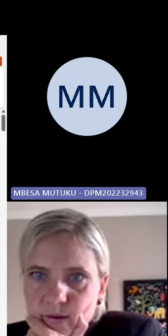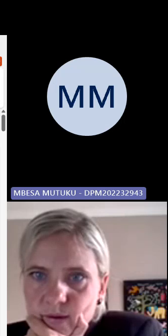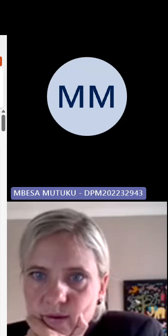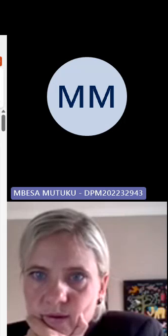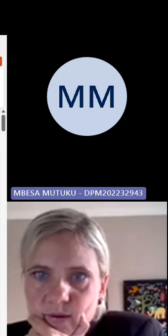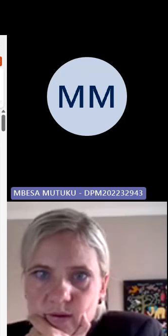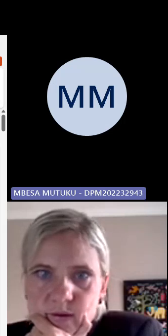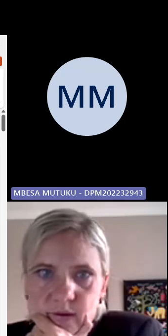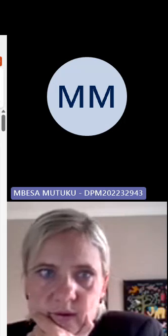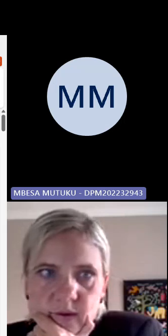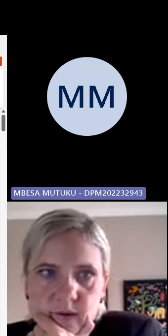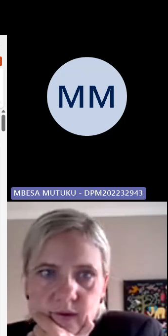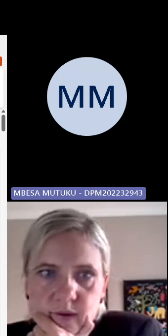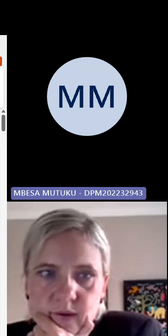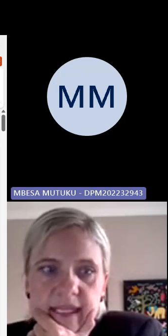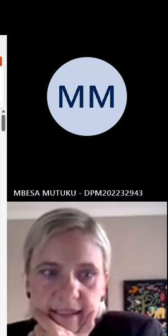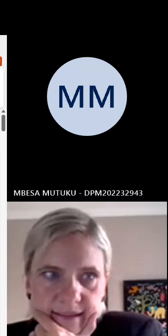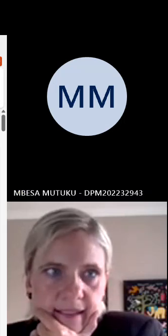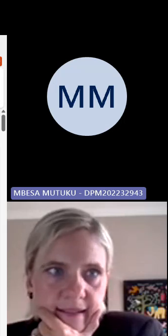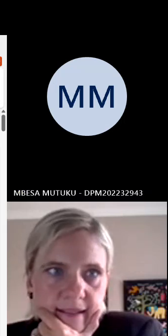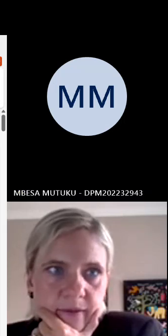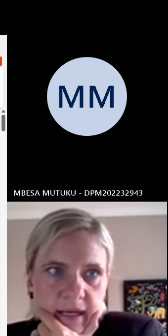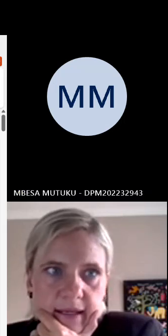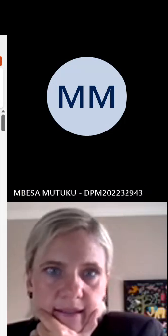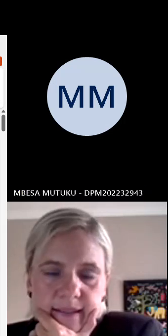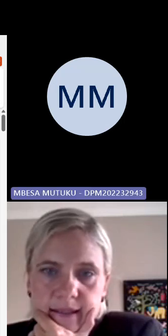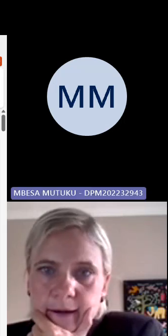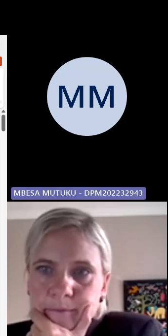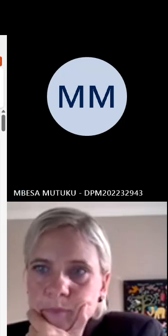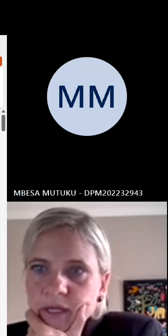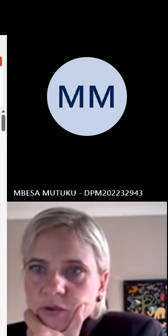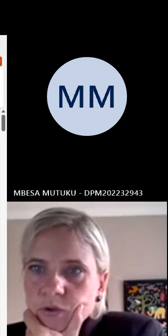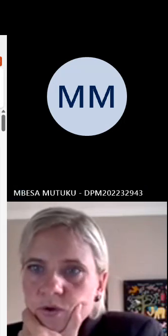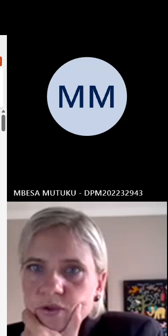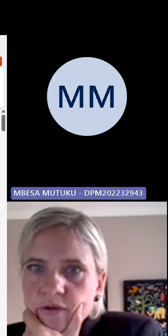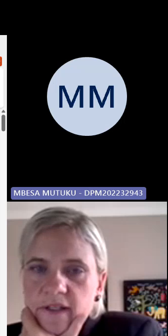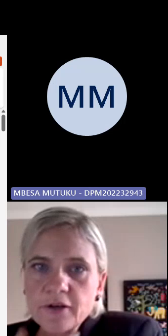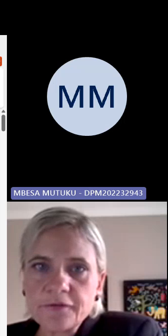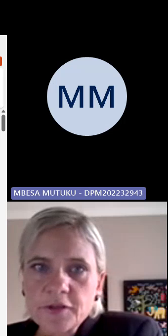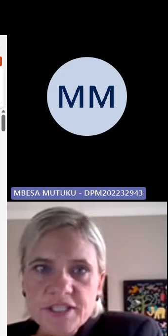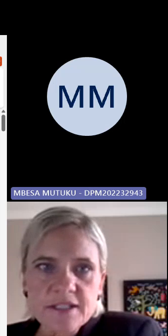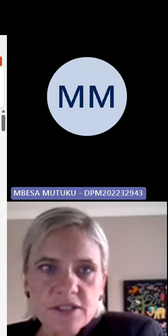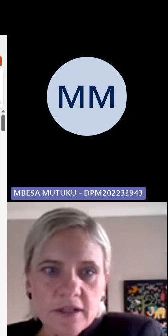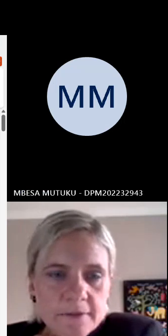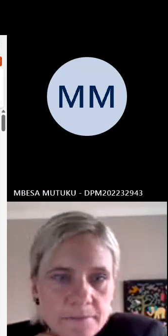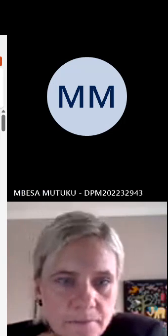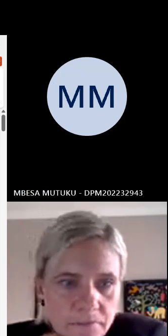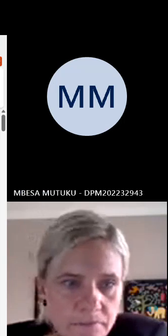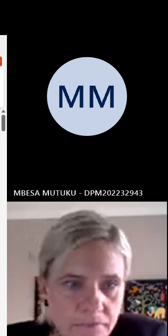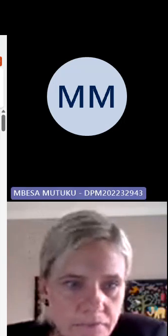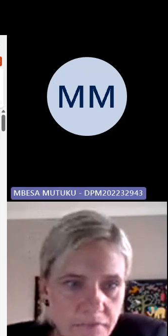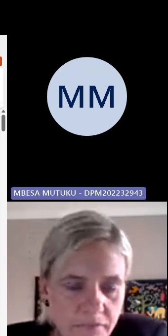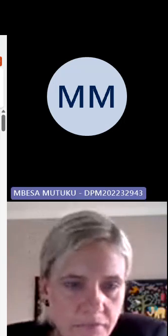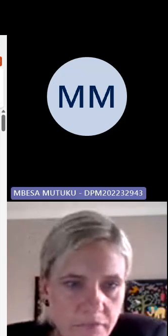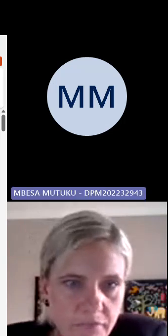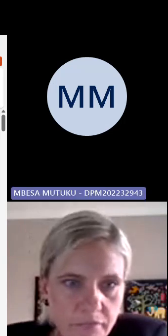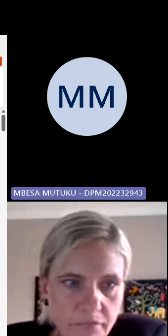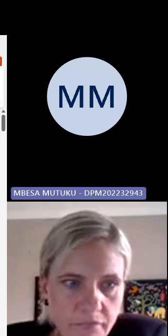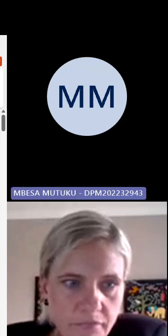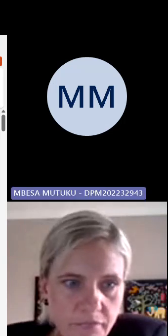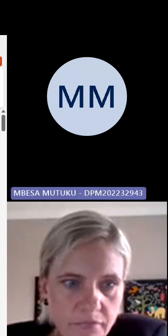I can see you have spotlighted me, right? Yes, that is correct. But your video footage. Can I